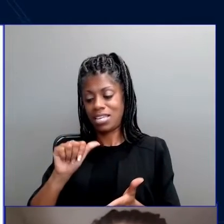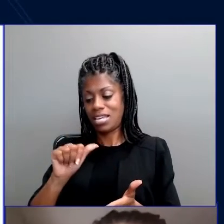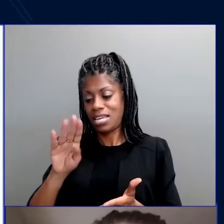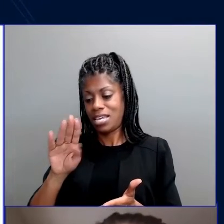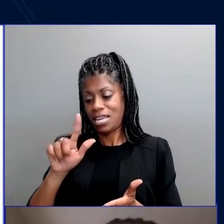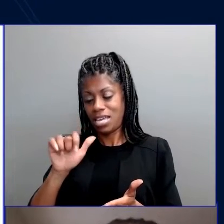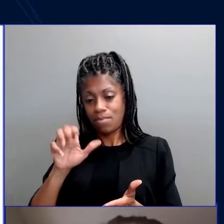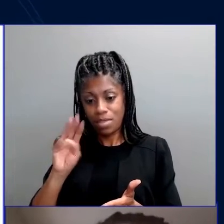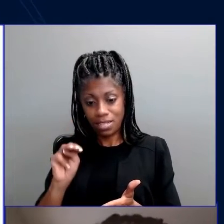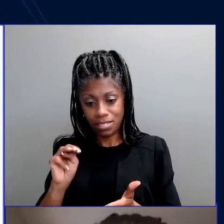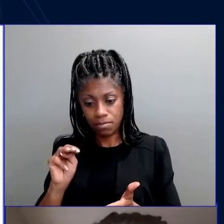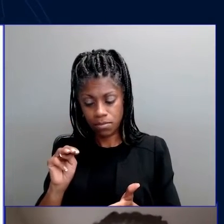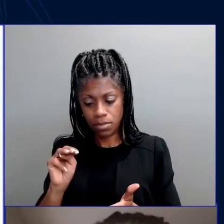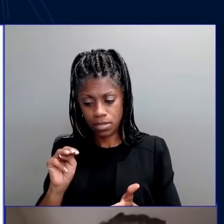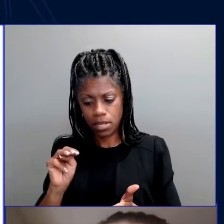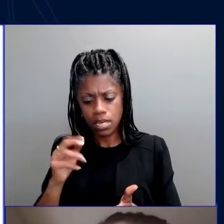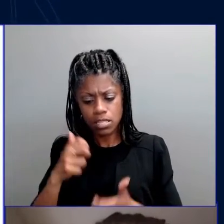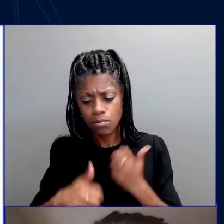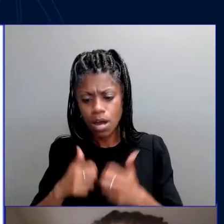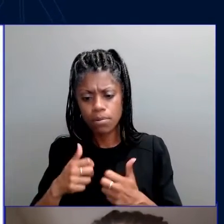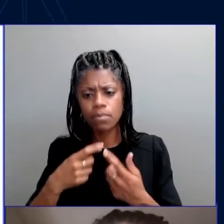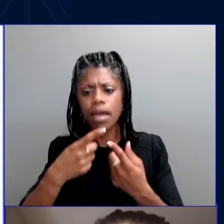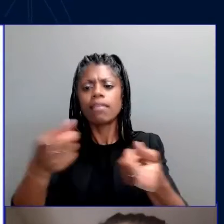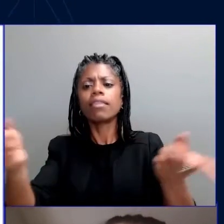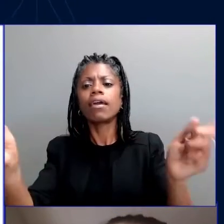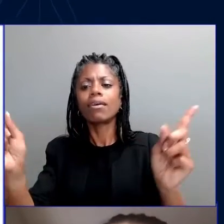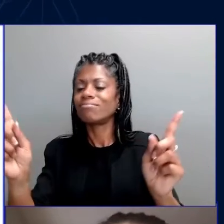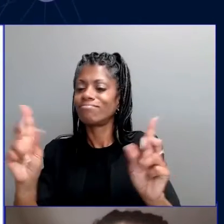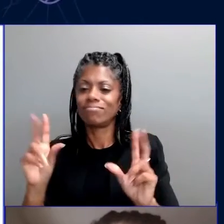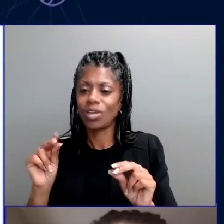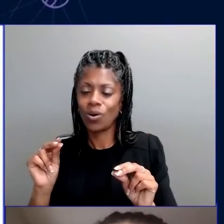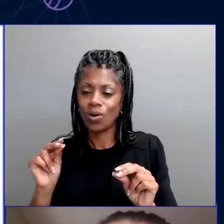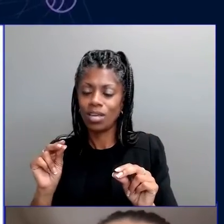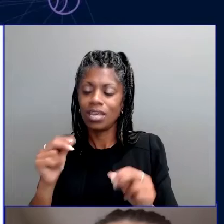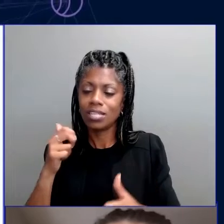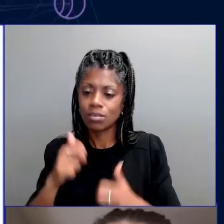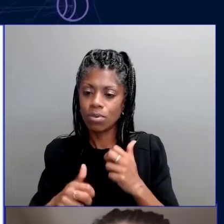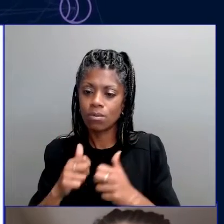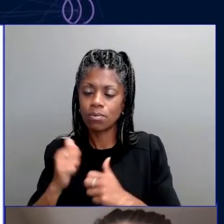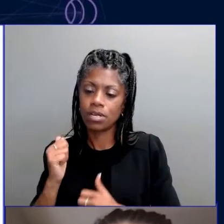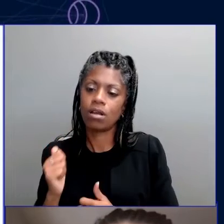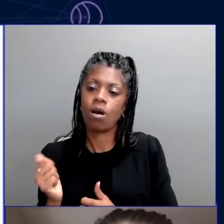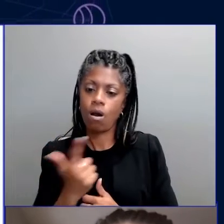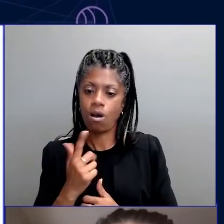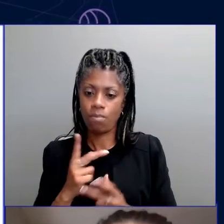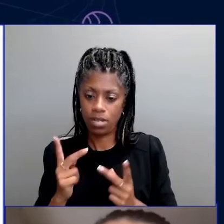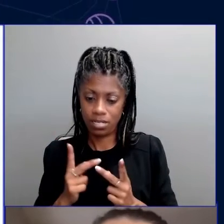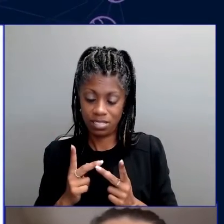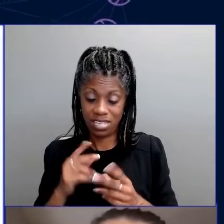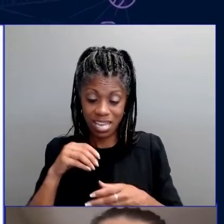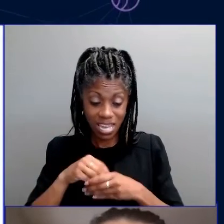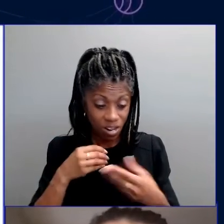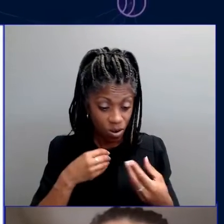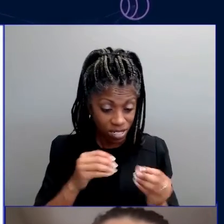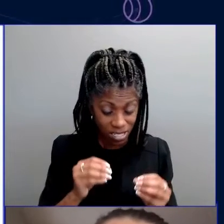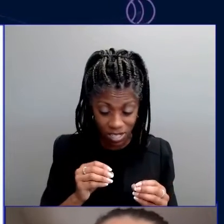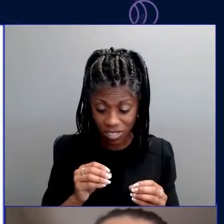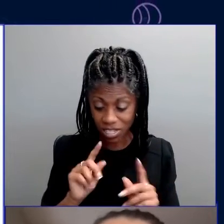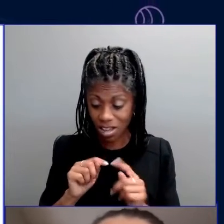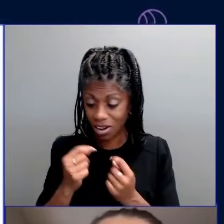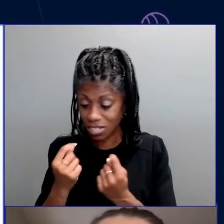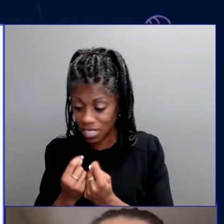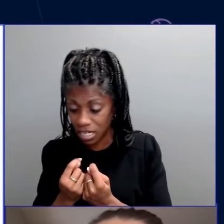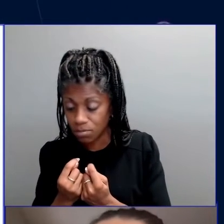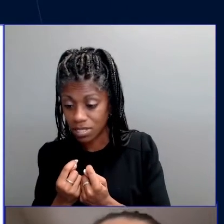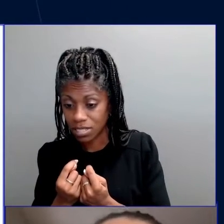there. It's in here, in us, in our organizations and our teams. When we center access, we increase